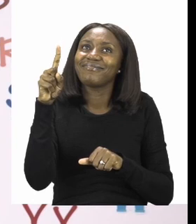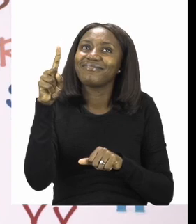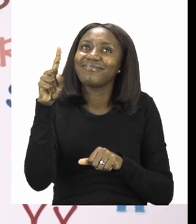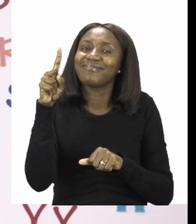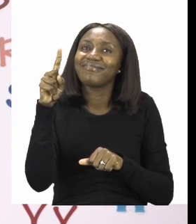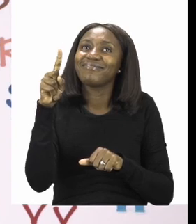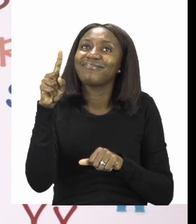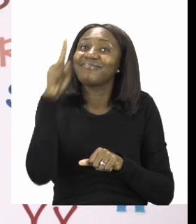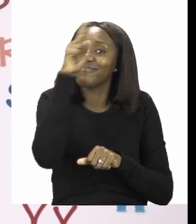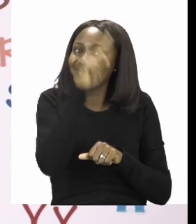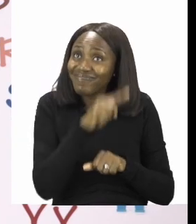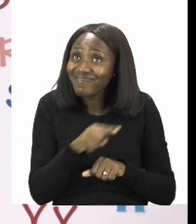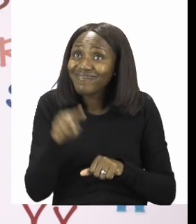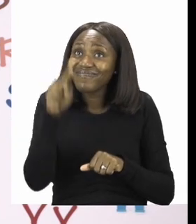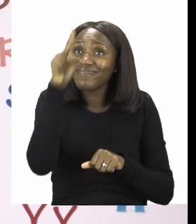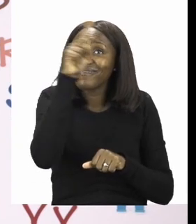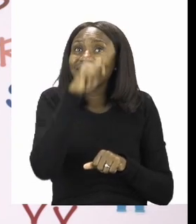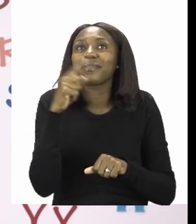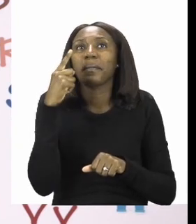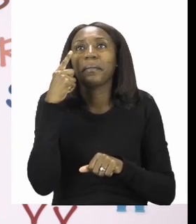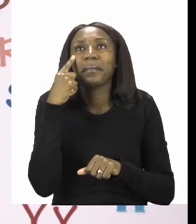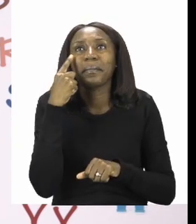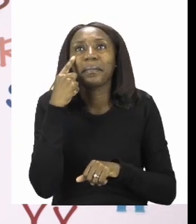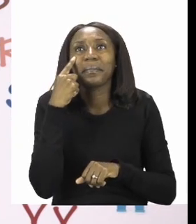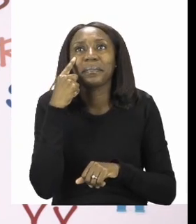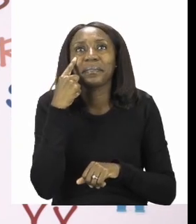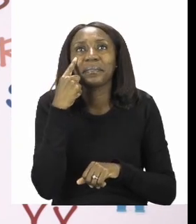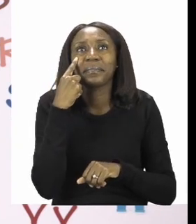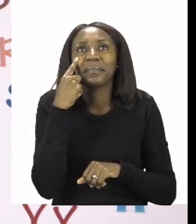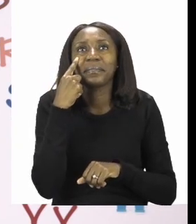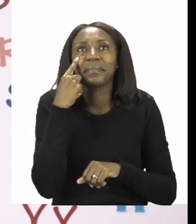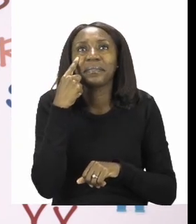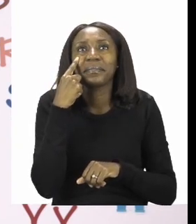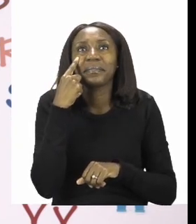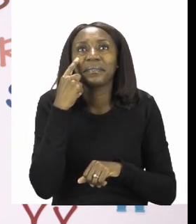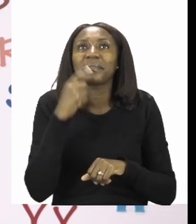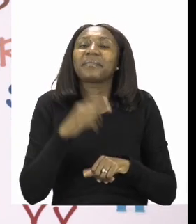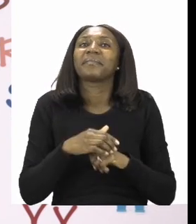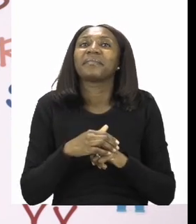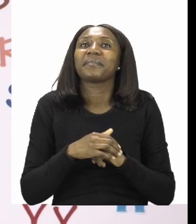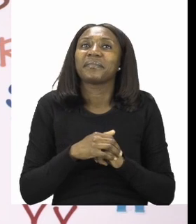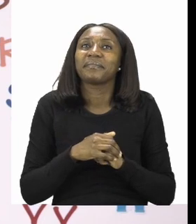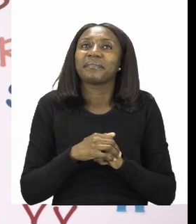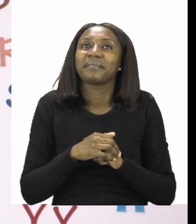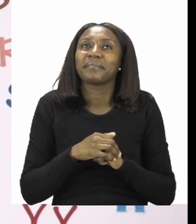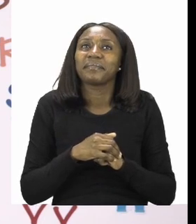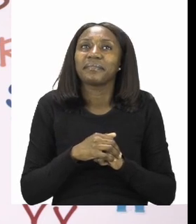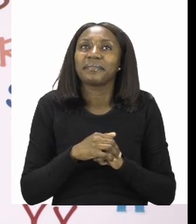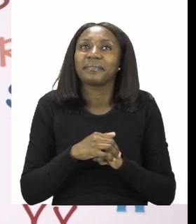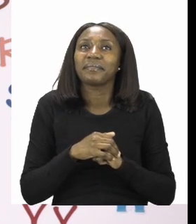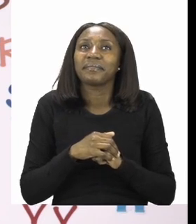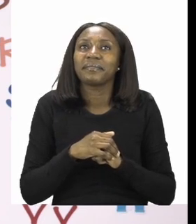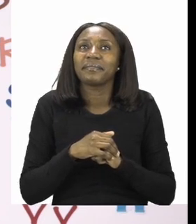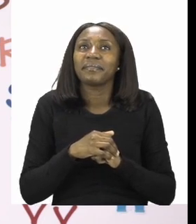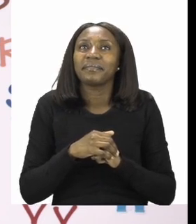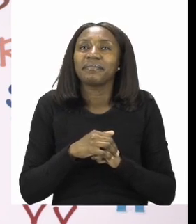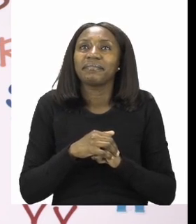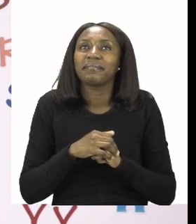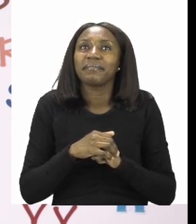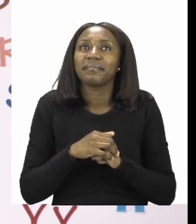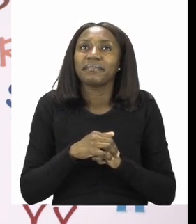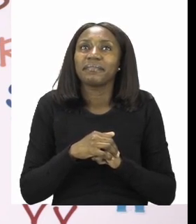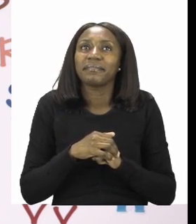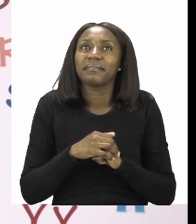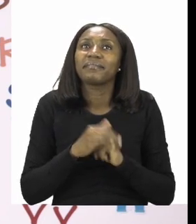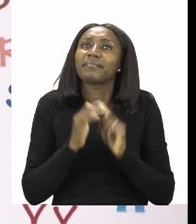found the word eyes. So we're going to circle the word eyes. Make sure that you